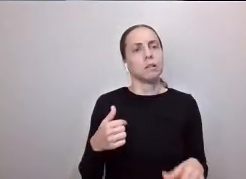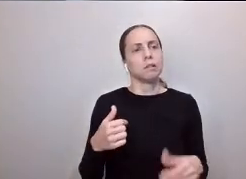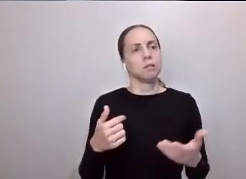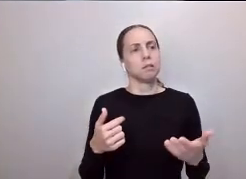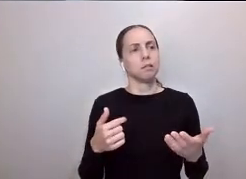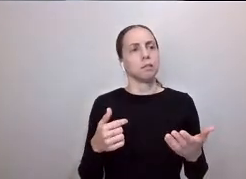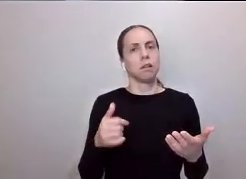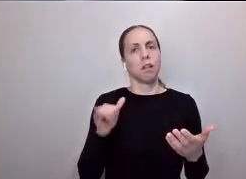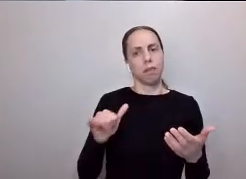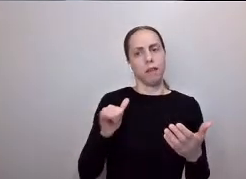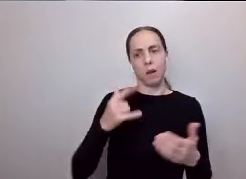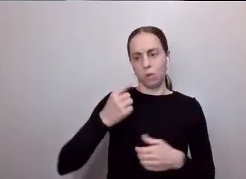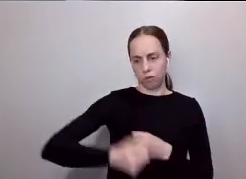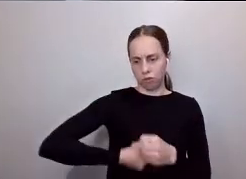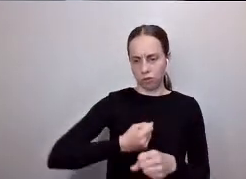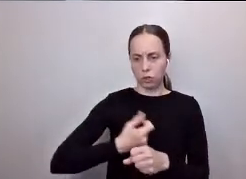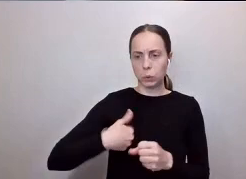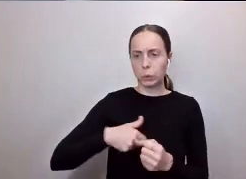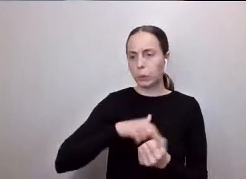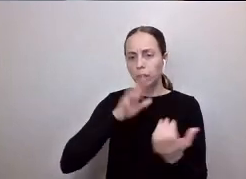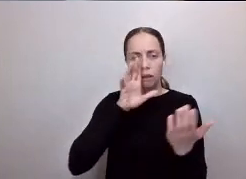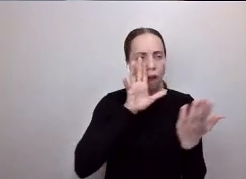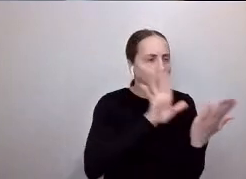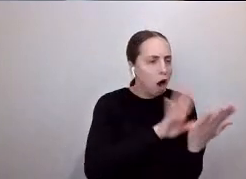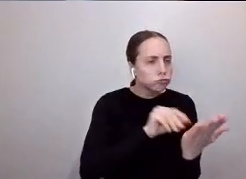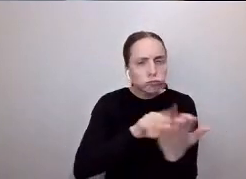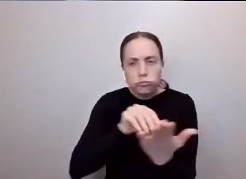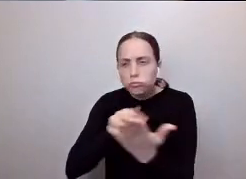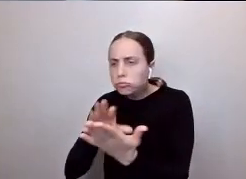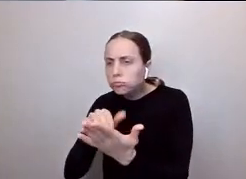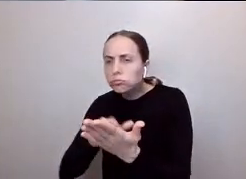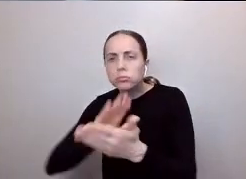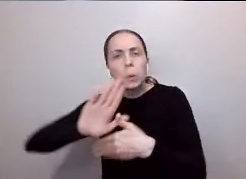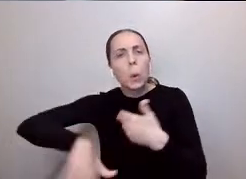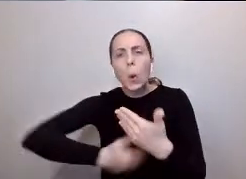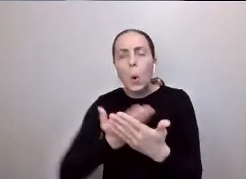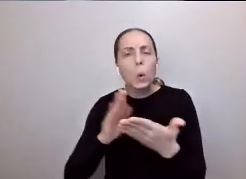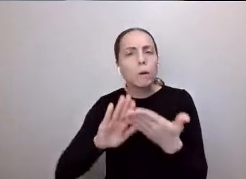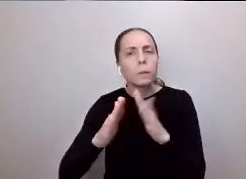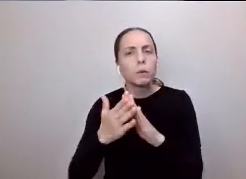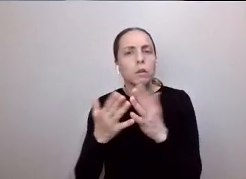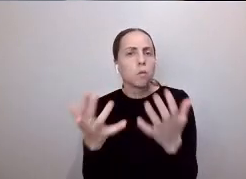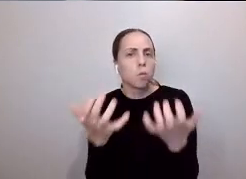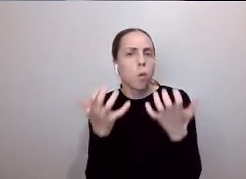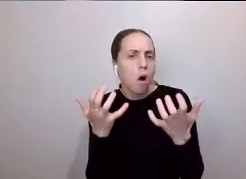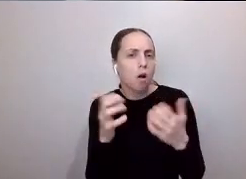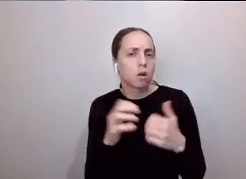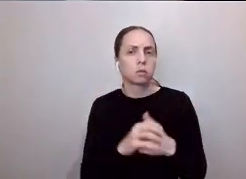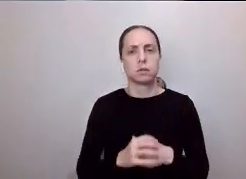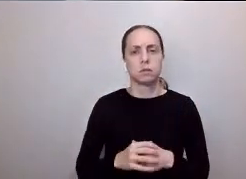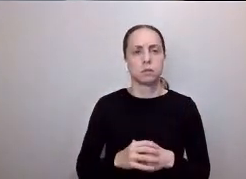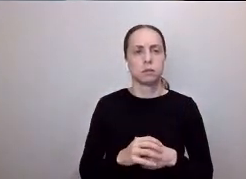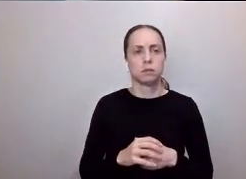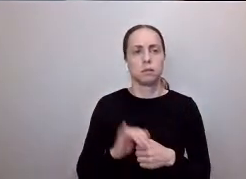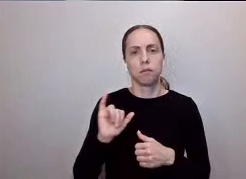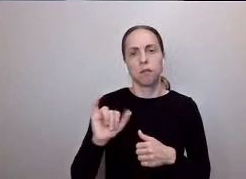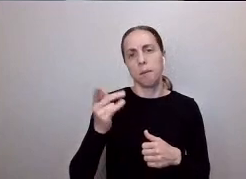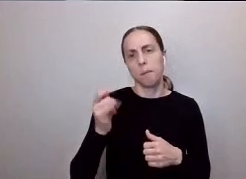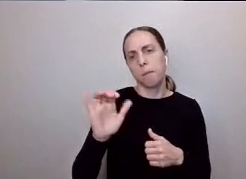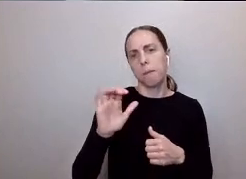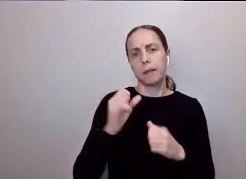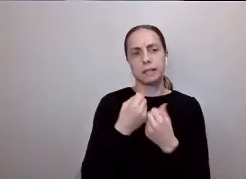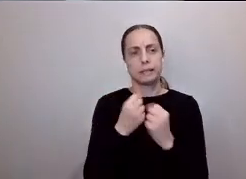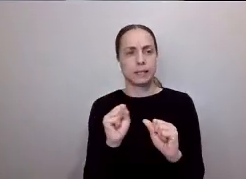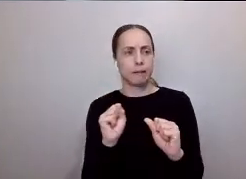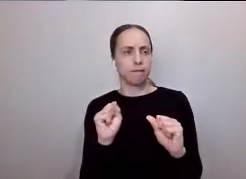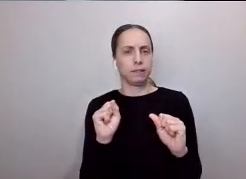entire community wants this public safety continuum to look like. And